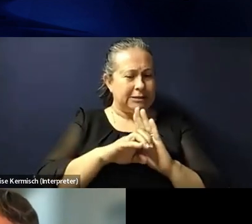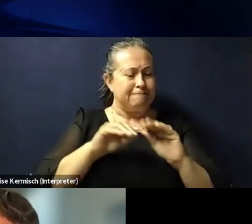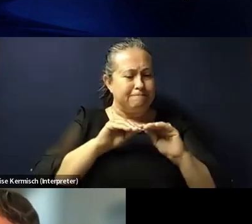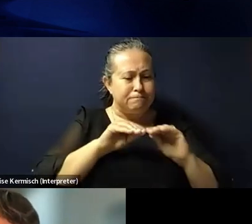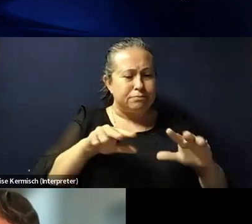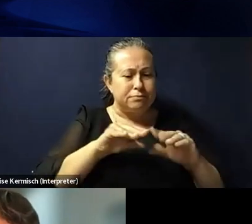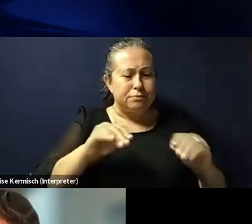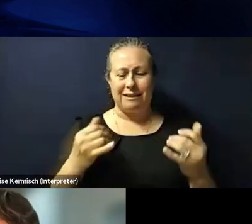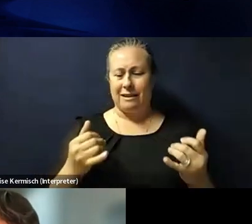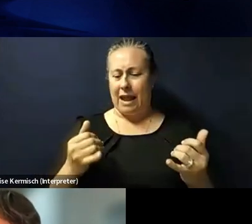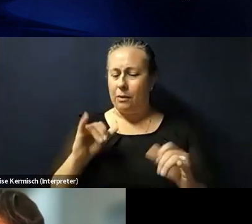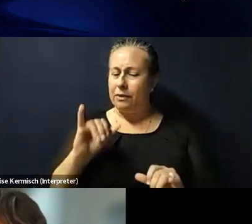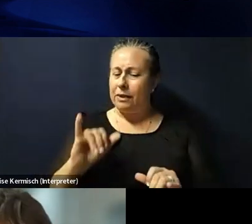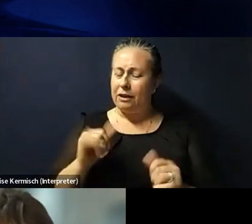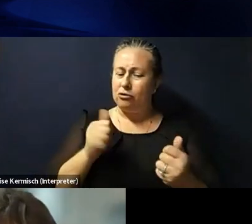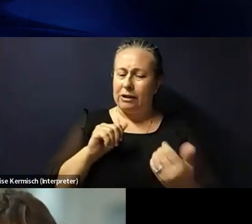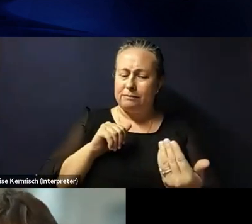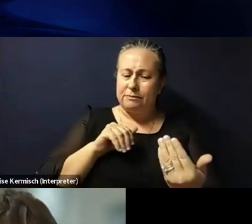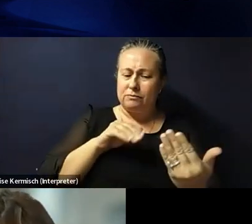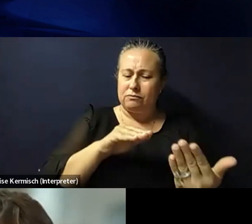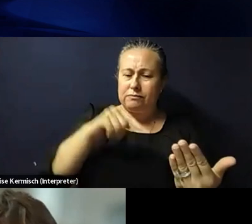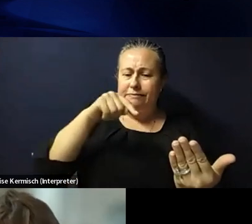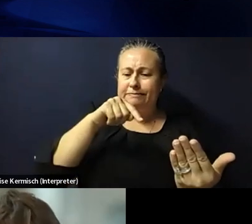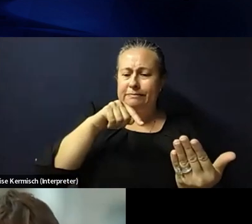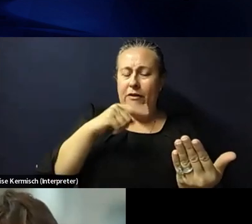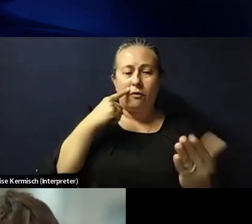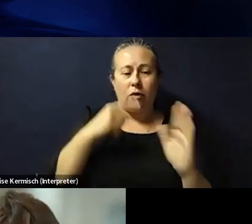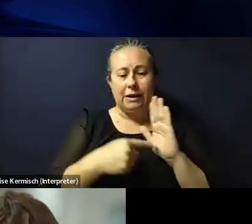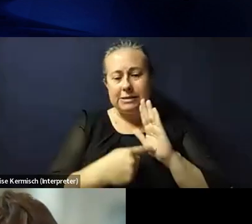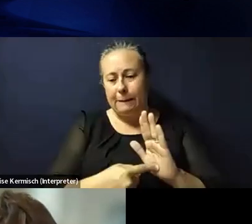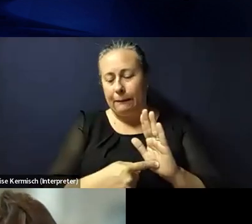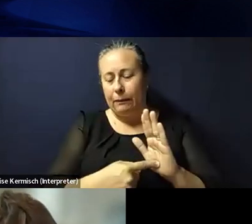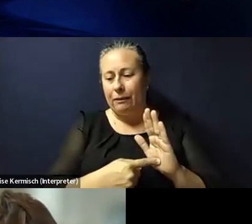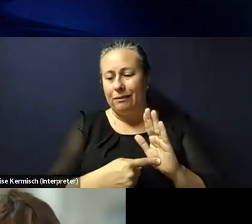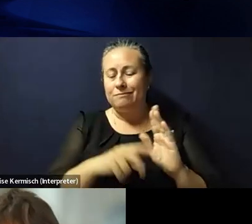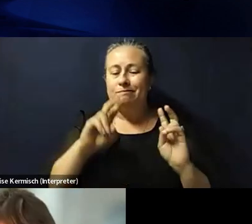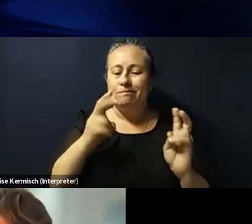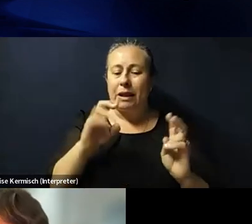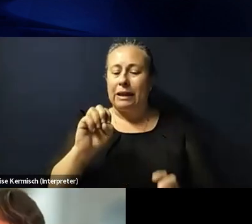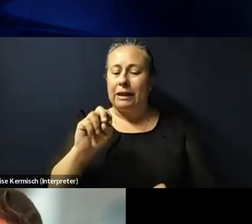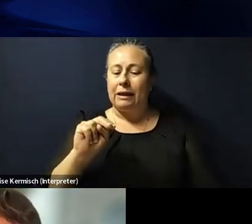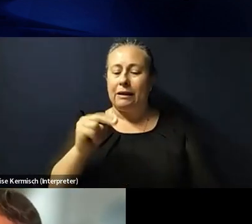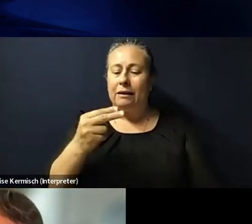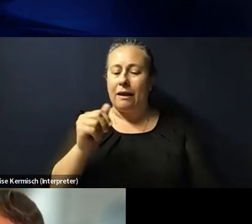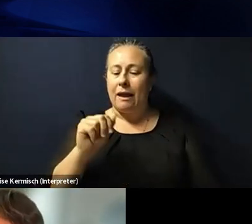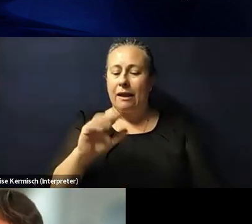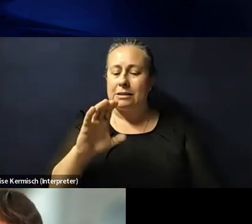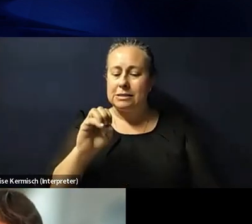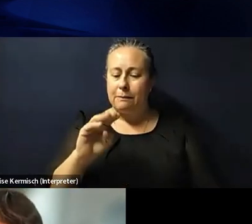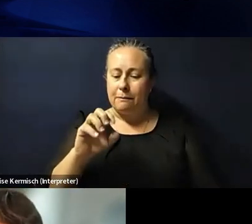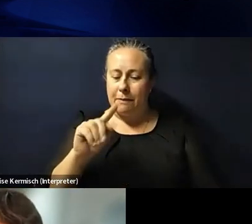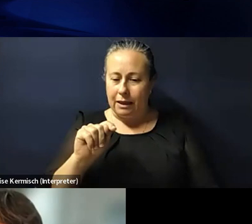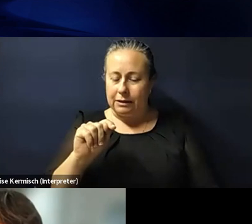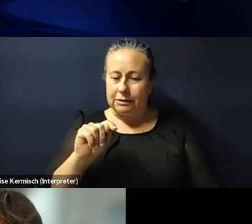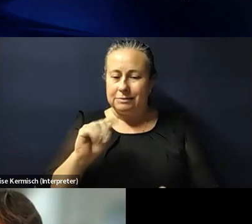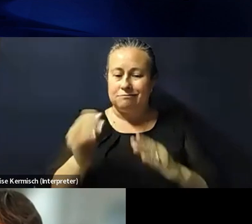now, which tries to address, for example, enhancement, sort of gene therapy for